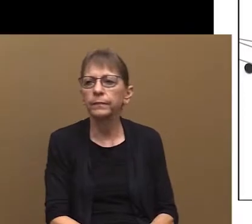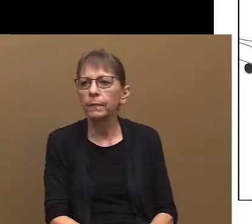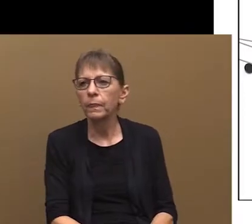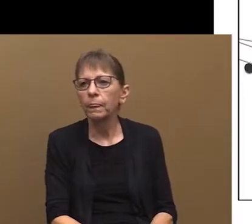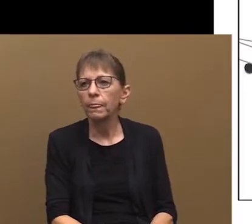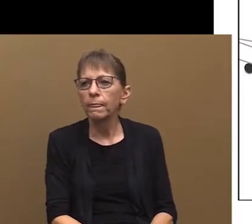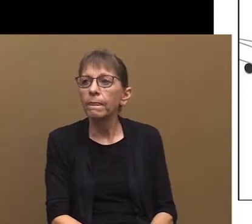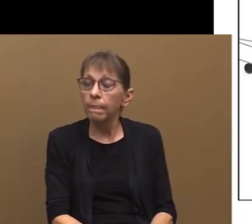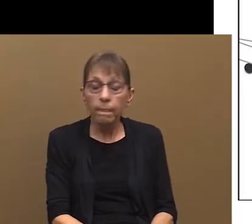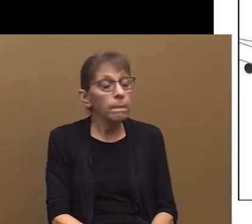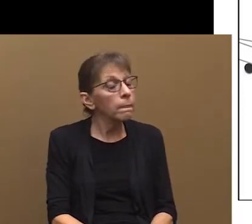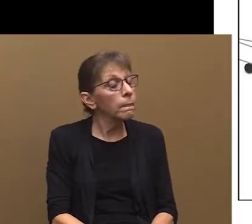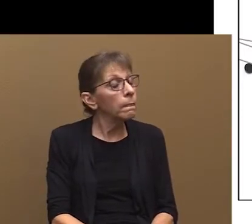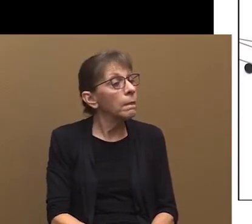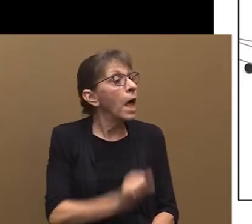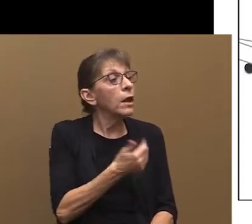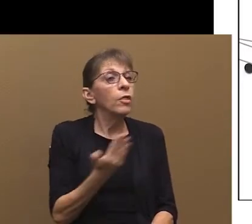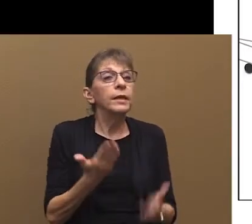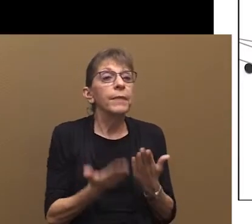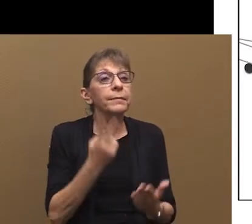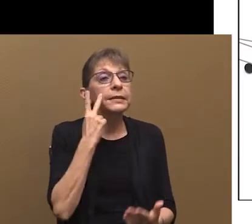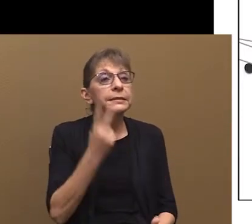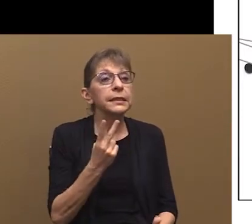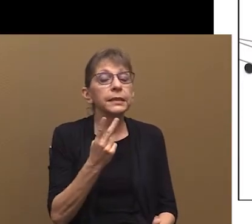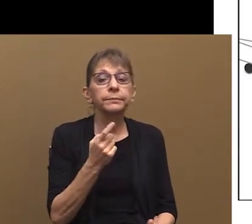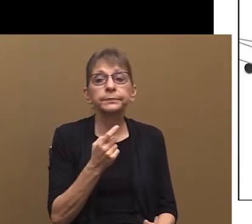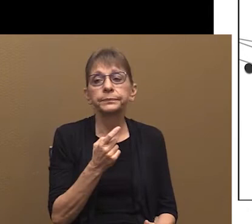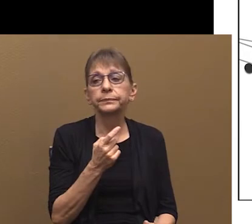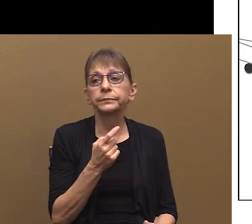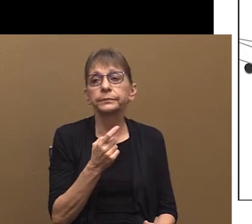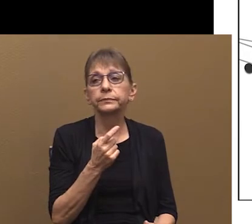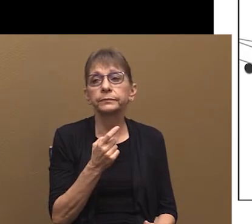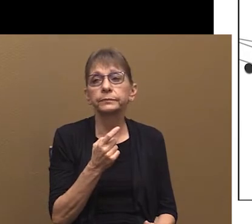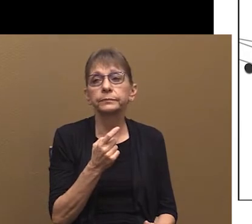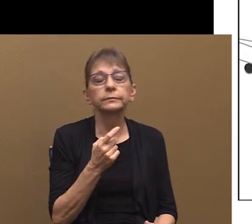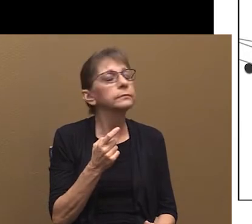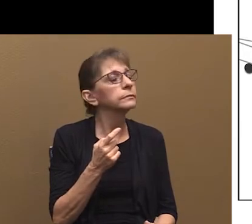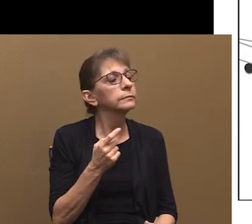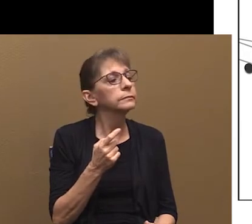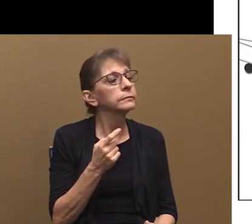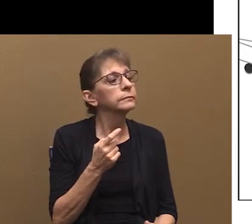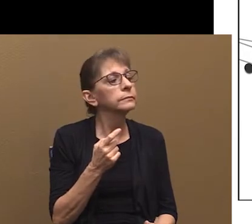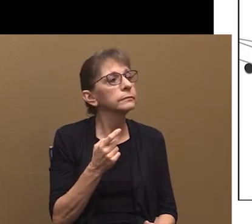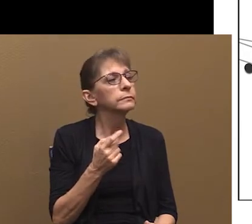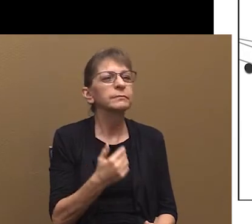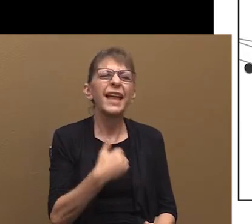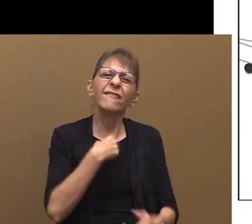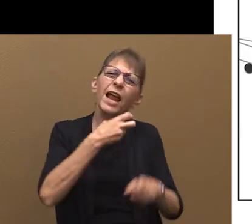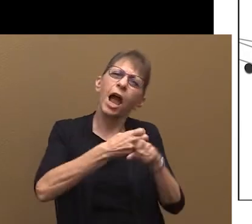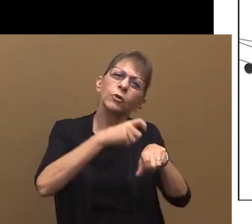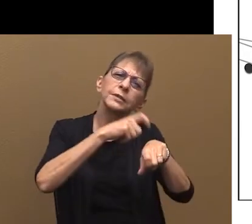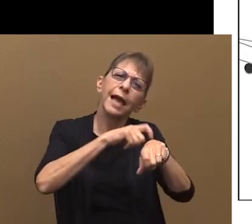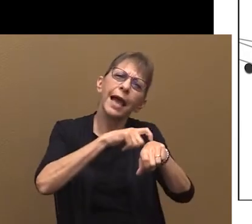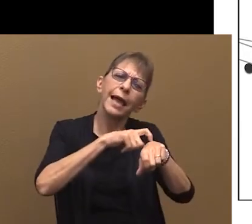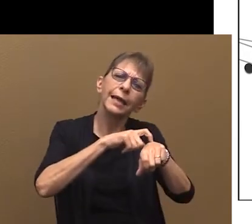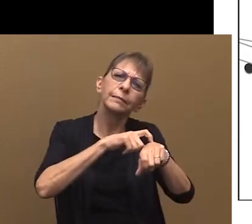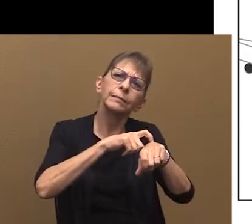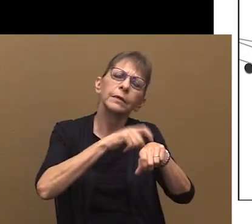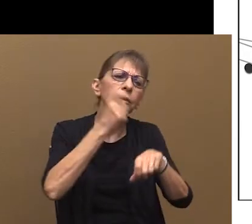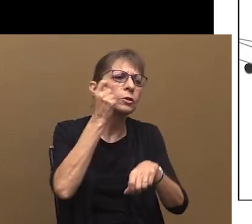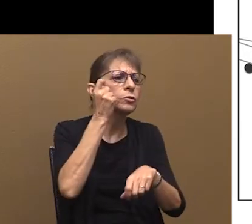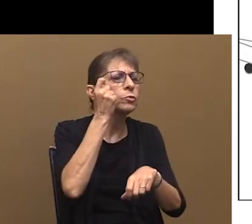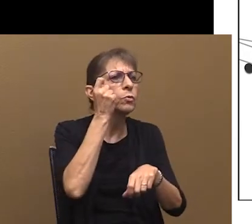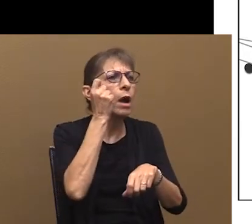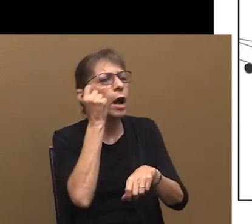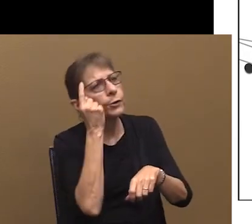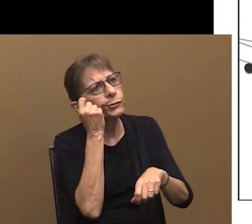And another thing you might see is having a hard time being able to